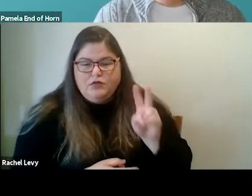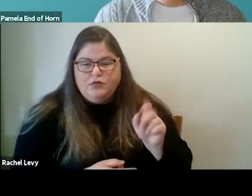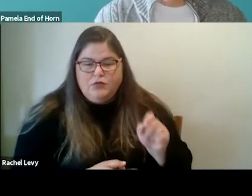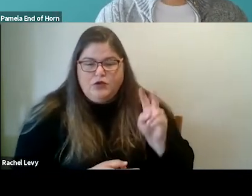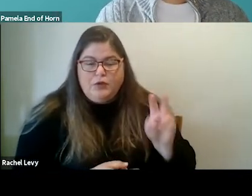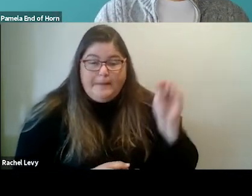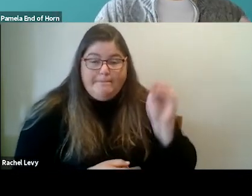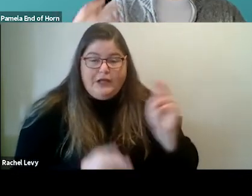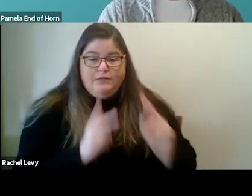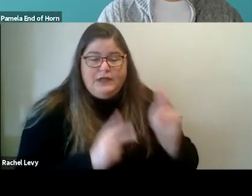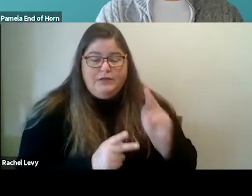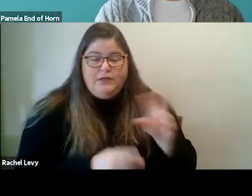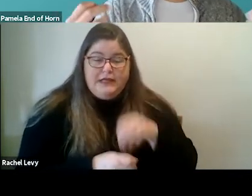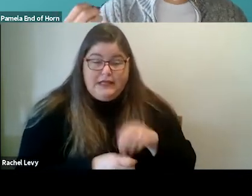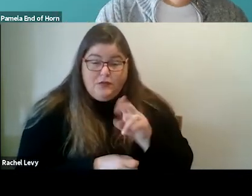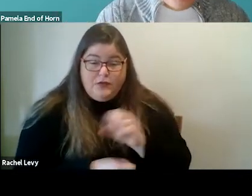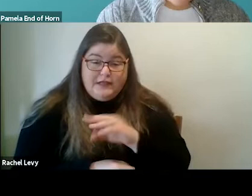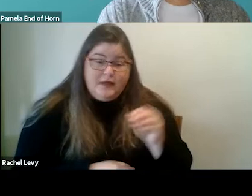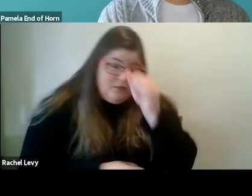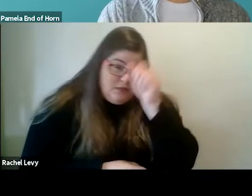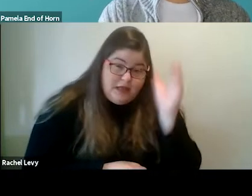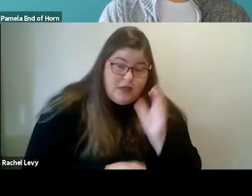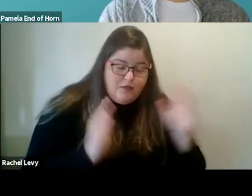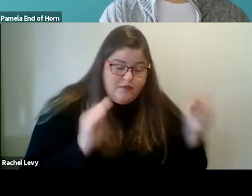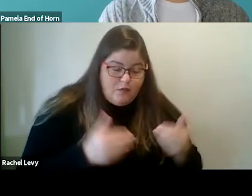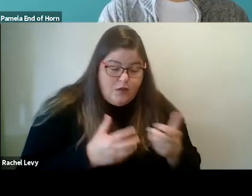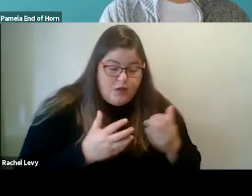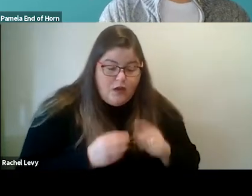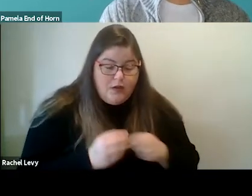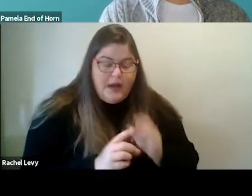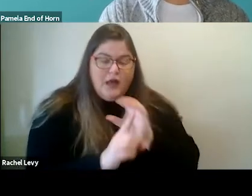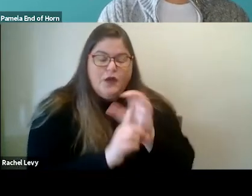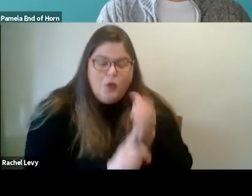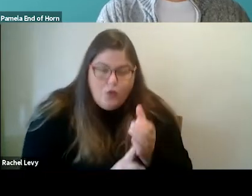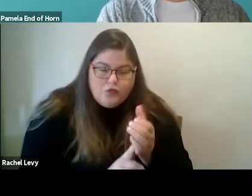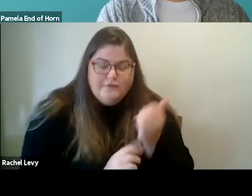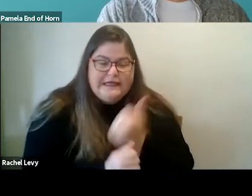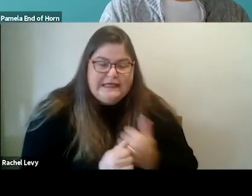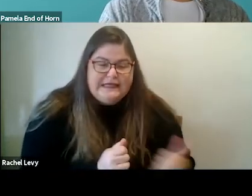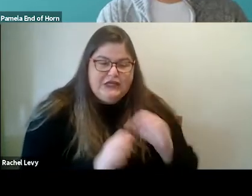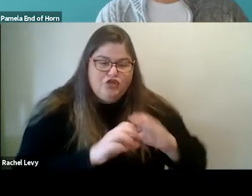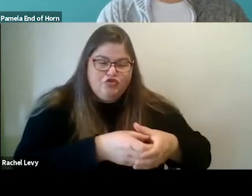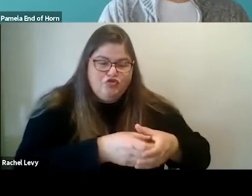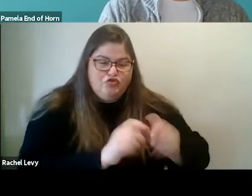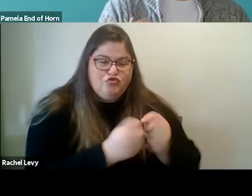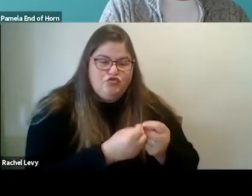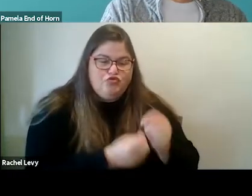and Alaska. So we focus a lot on the culture of each tribe. And a lot of times people